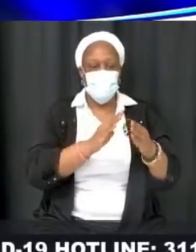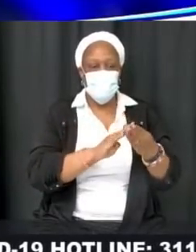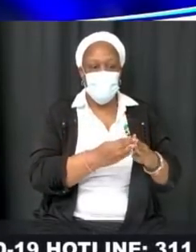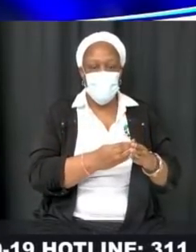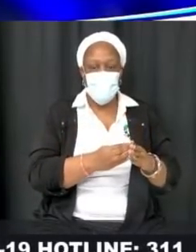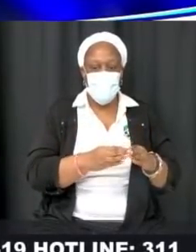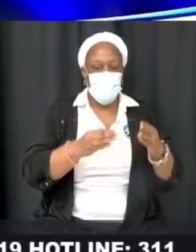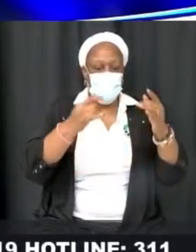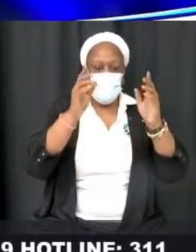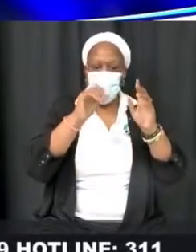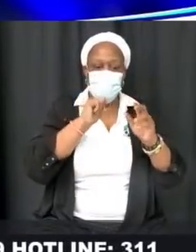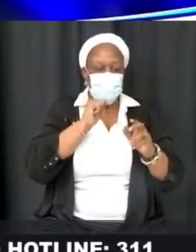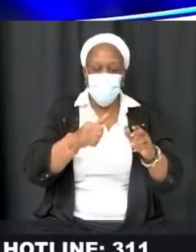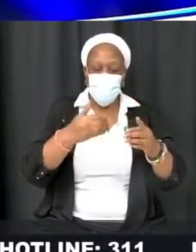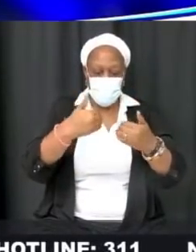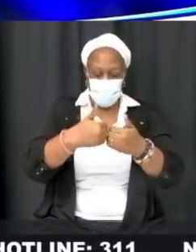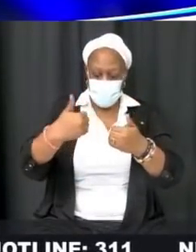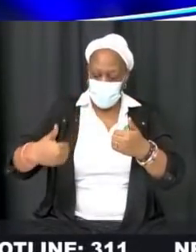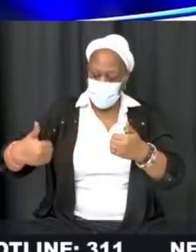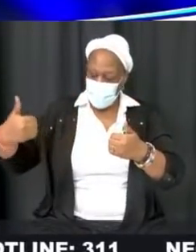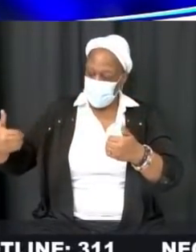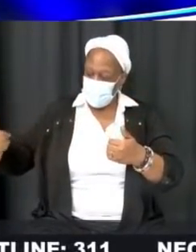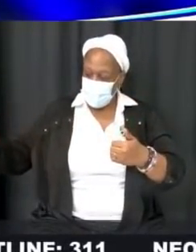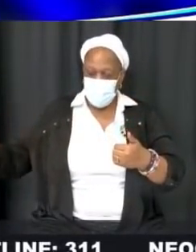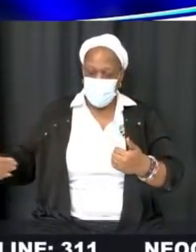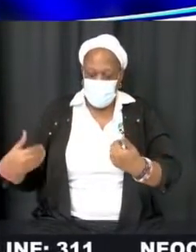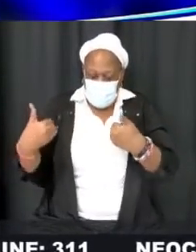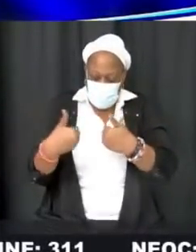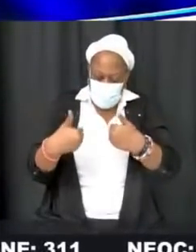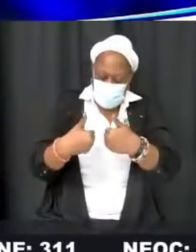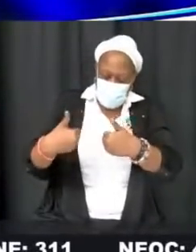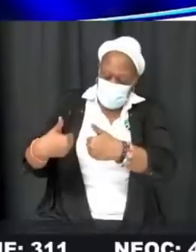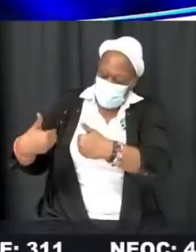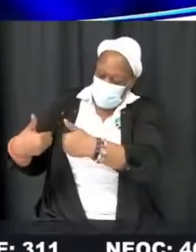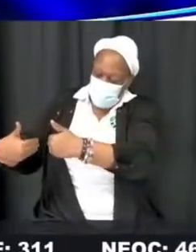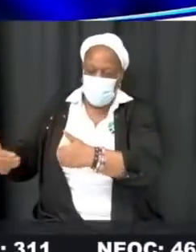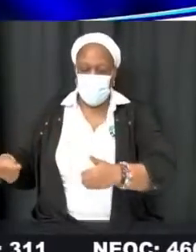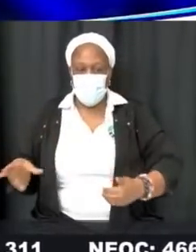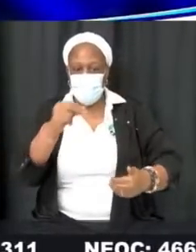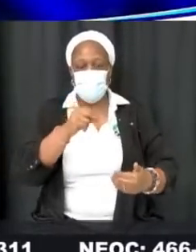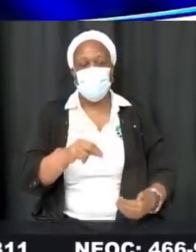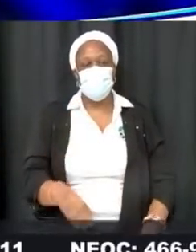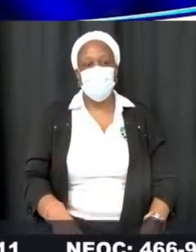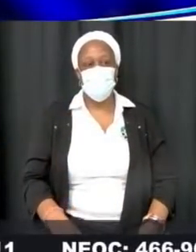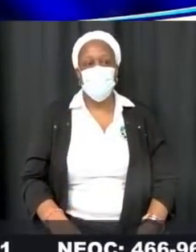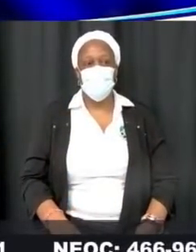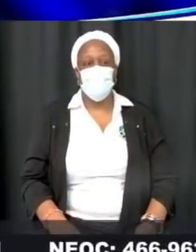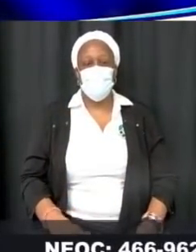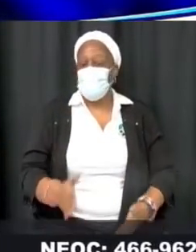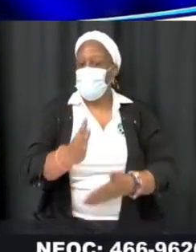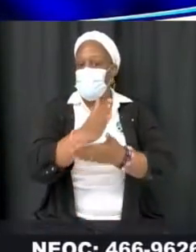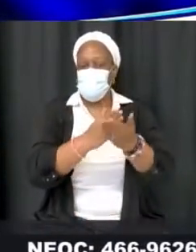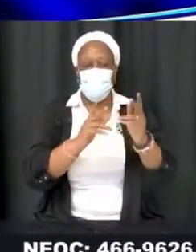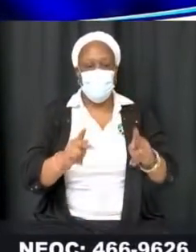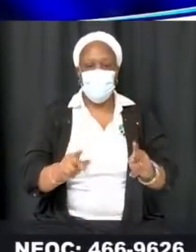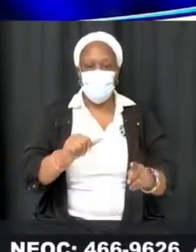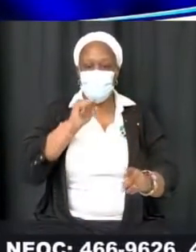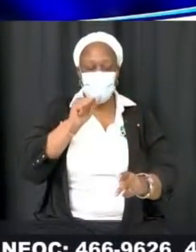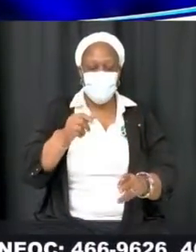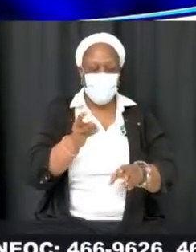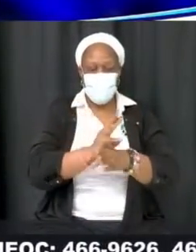physical distancing in some of the lines. In some cases, persons were not properly wearing their face